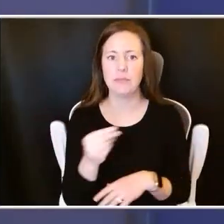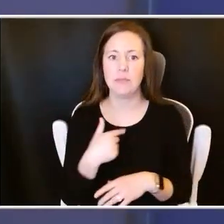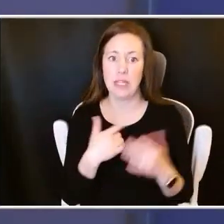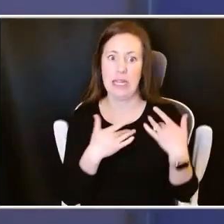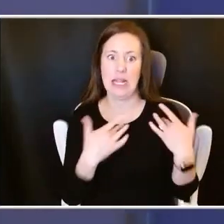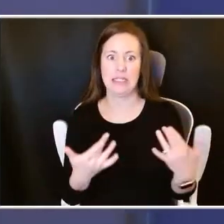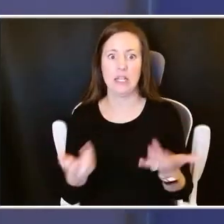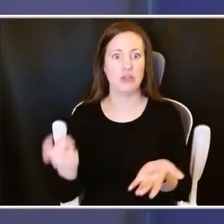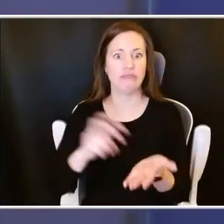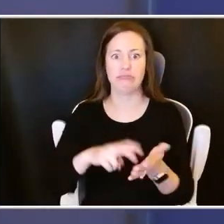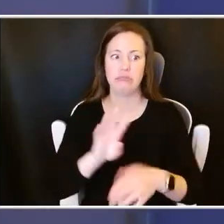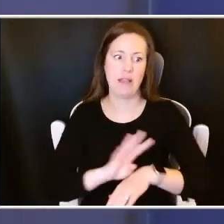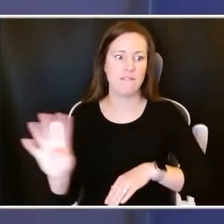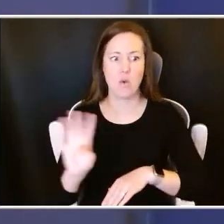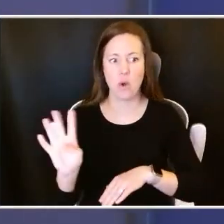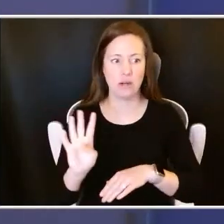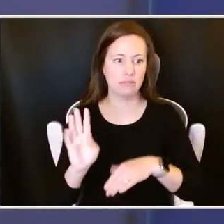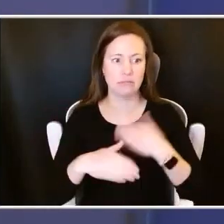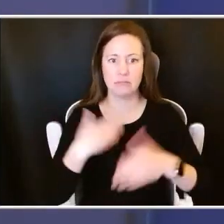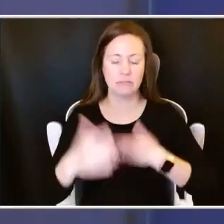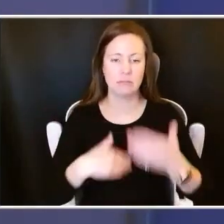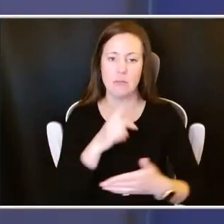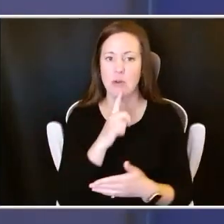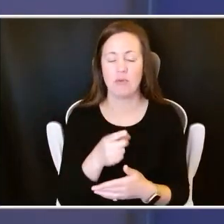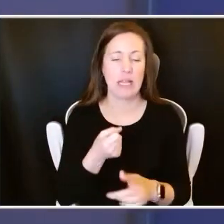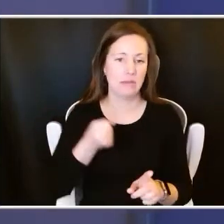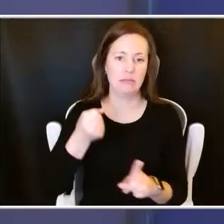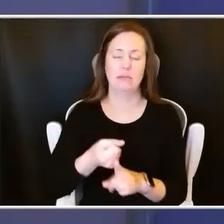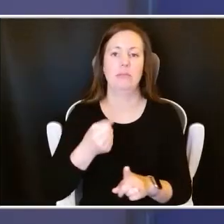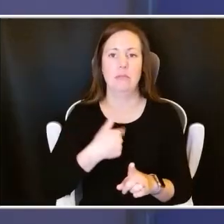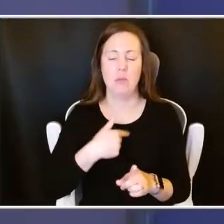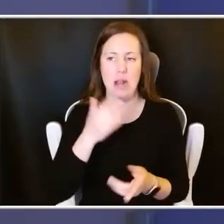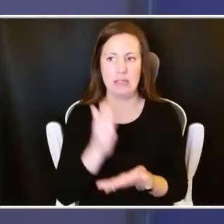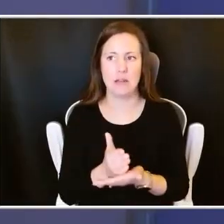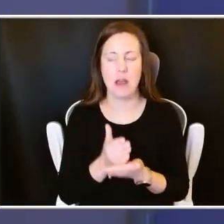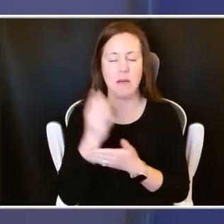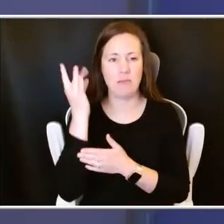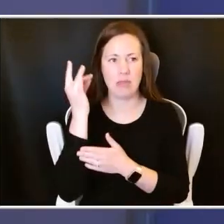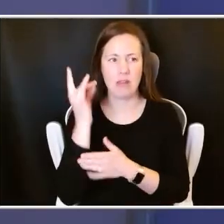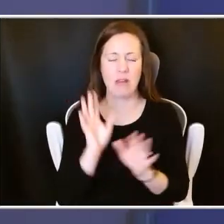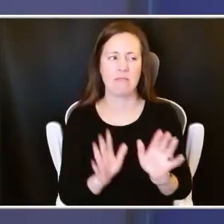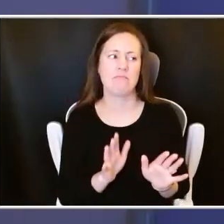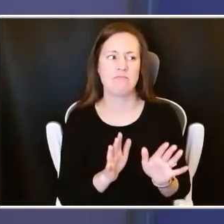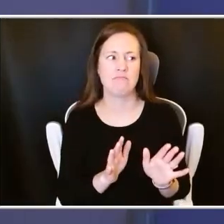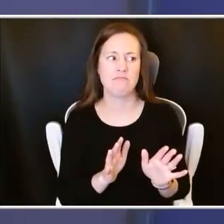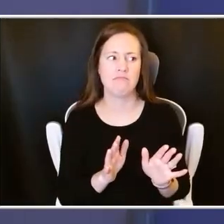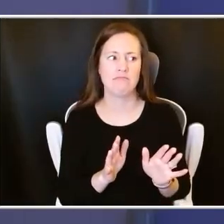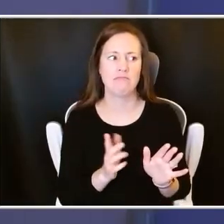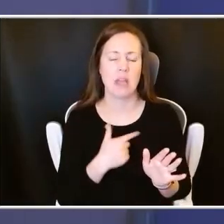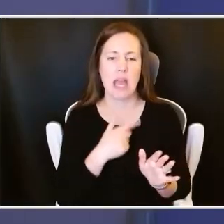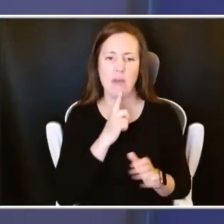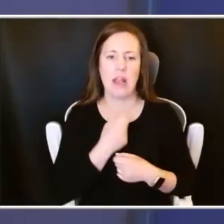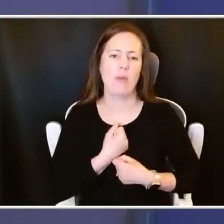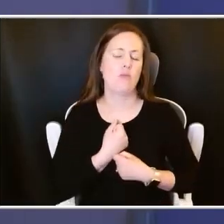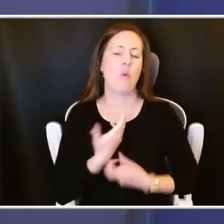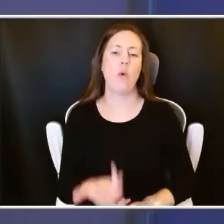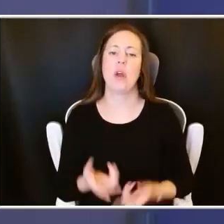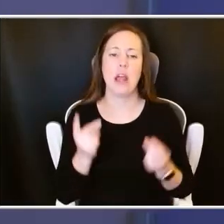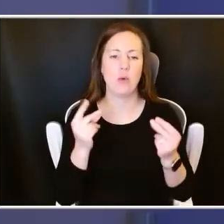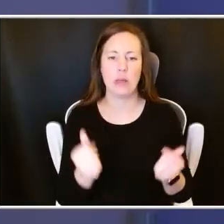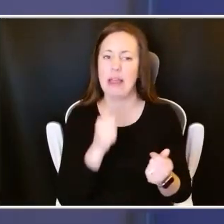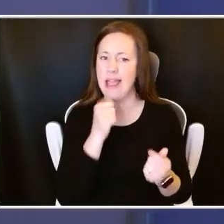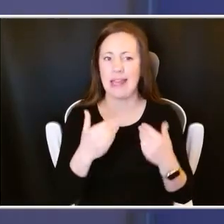running. The thing that truly made me stop and think was why was I wore out quickly. I didn't have the